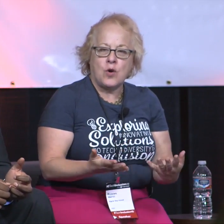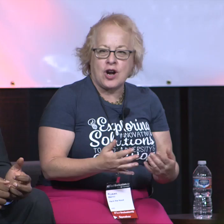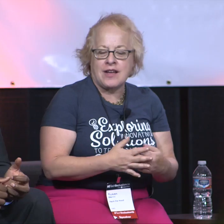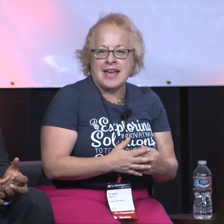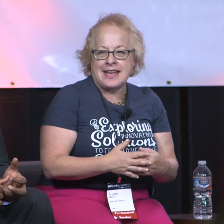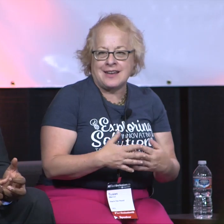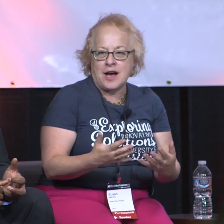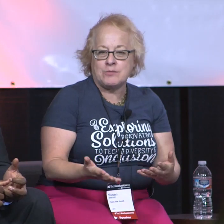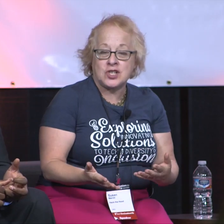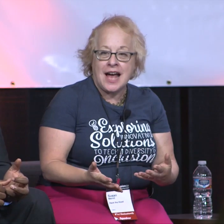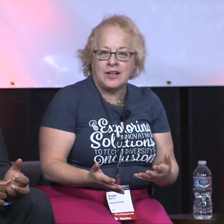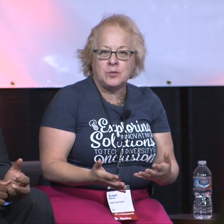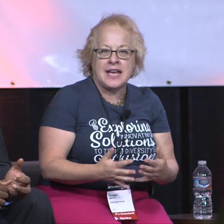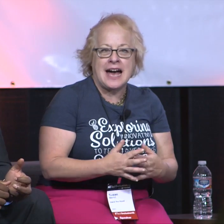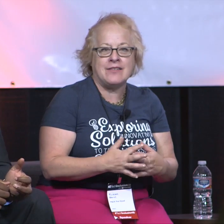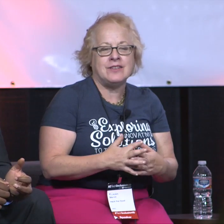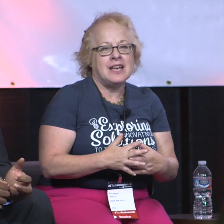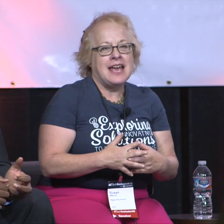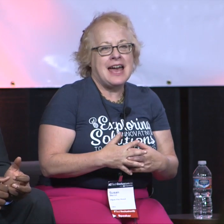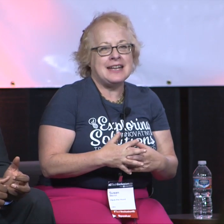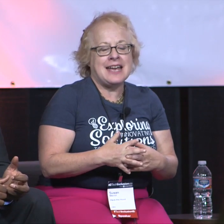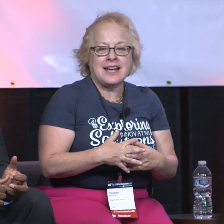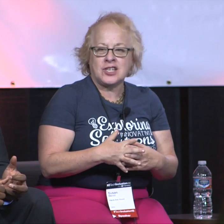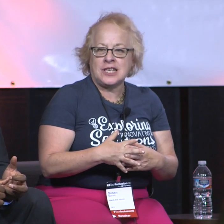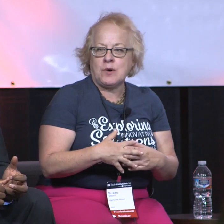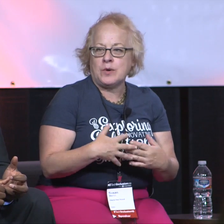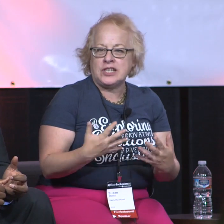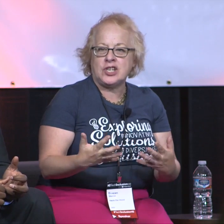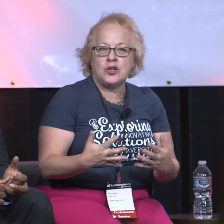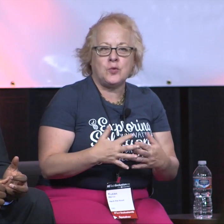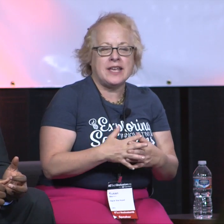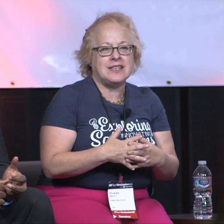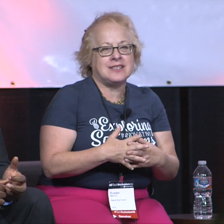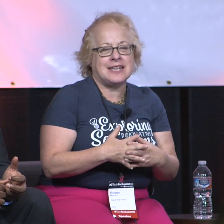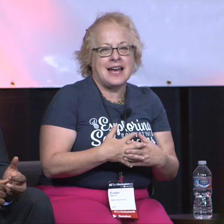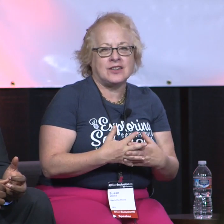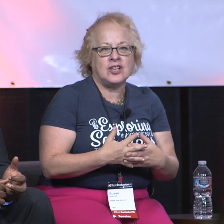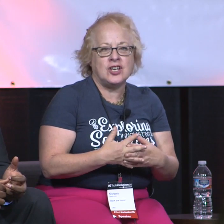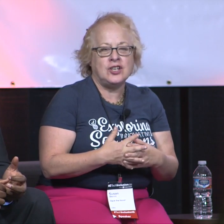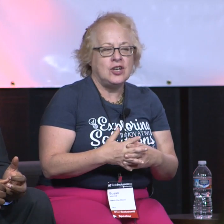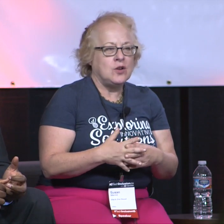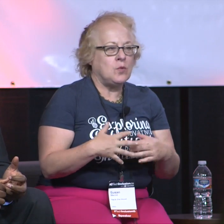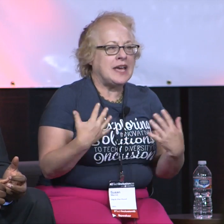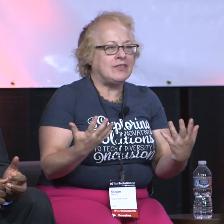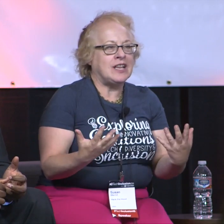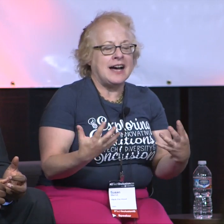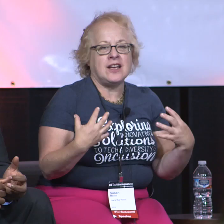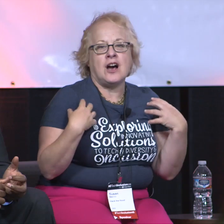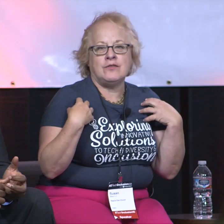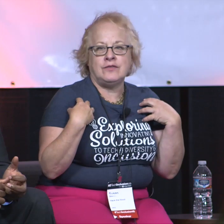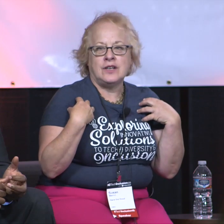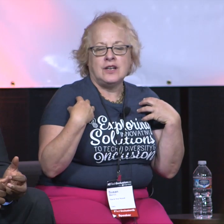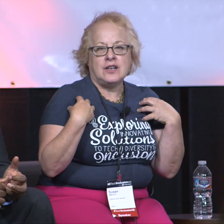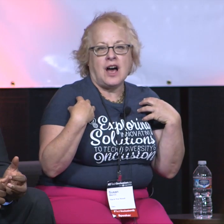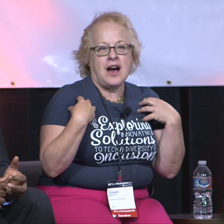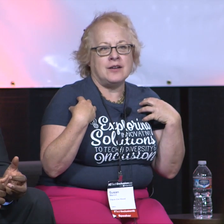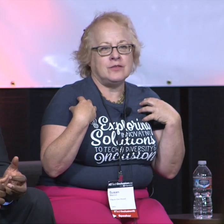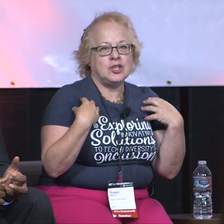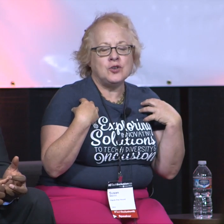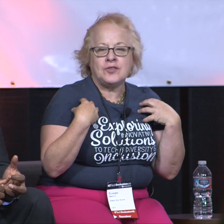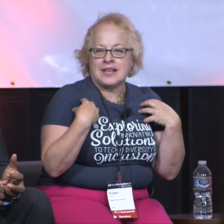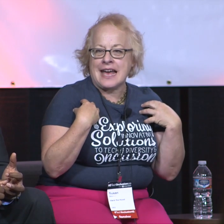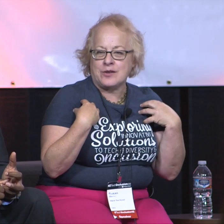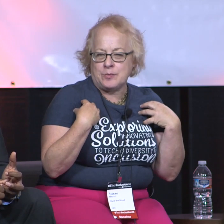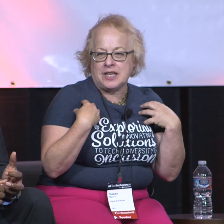school or a child would have. And actually what we do is at Hack the Hood, we have a lot